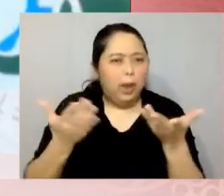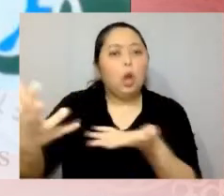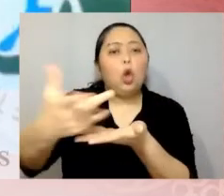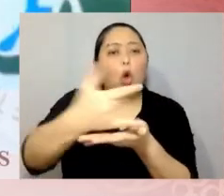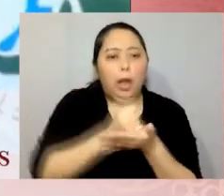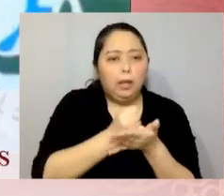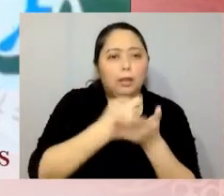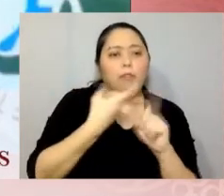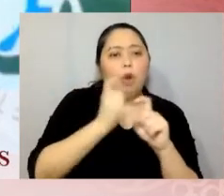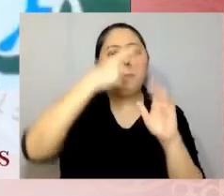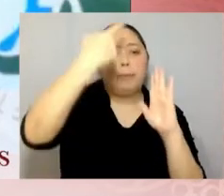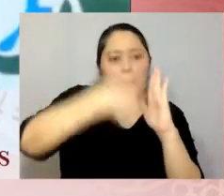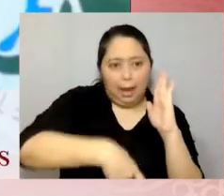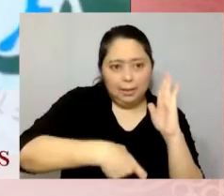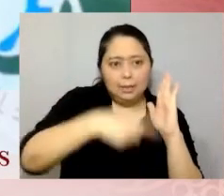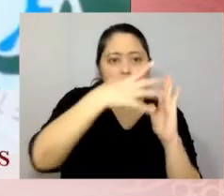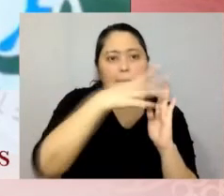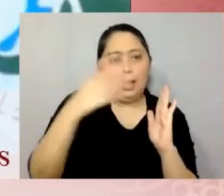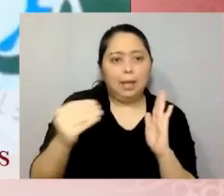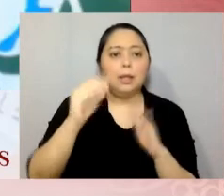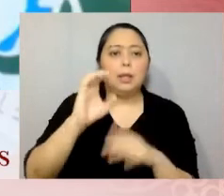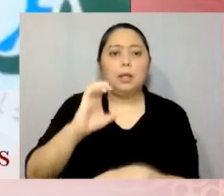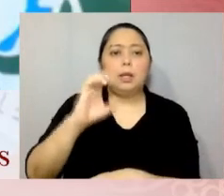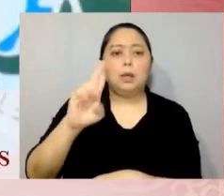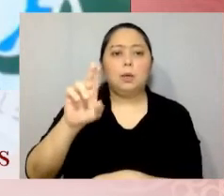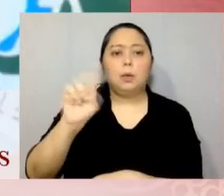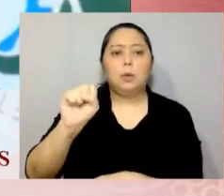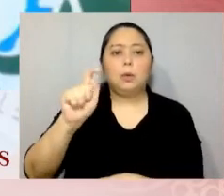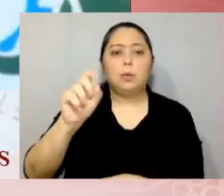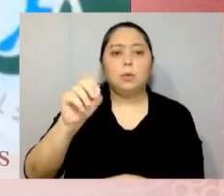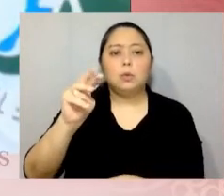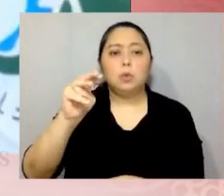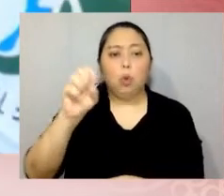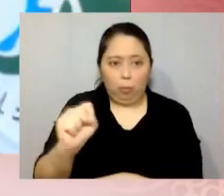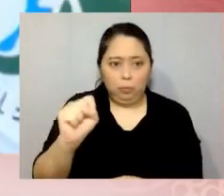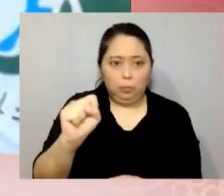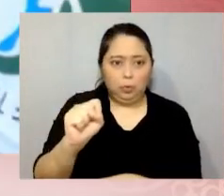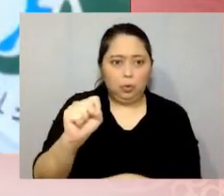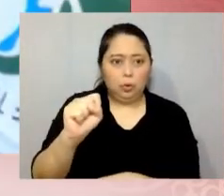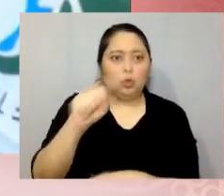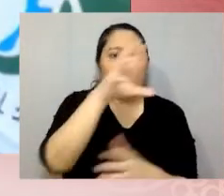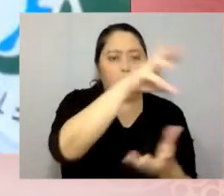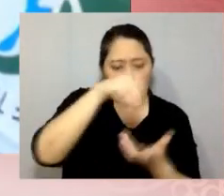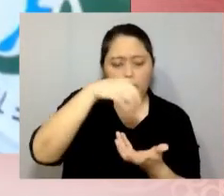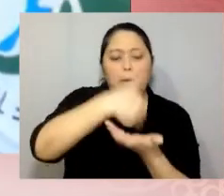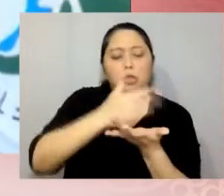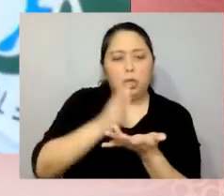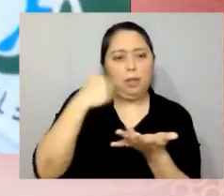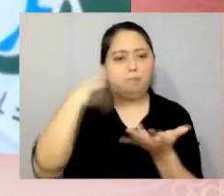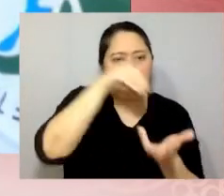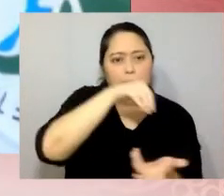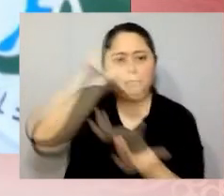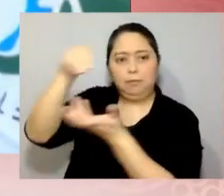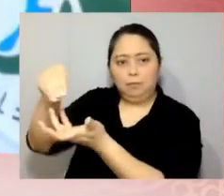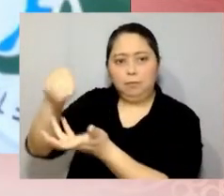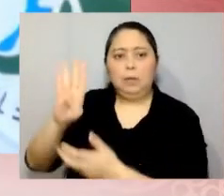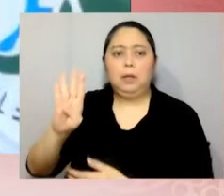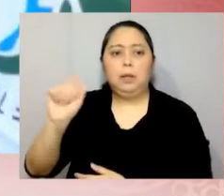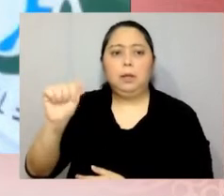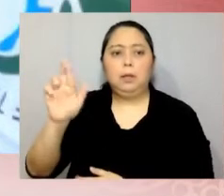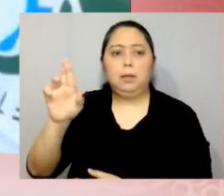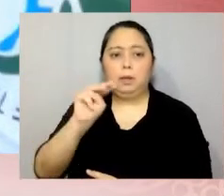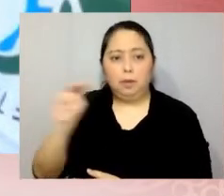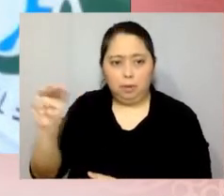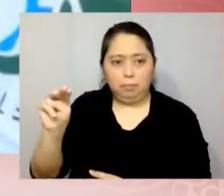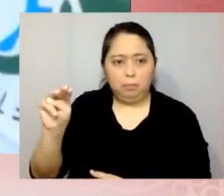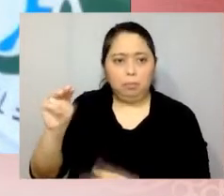Internal Revenues and from the Bureau of Customs. Again, this is provided by law and protected by law. Thus, it is up to the